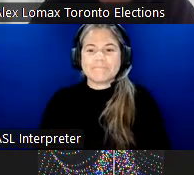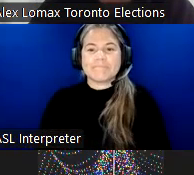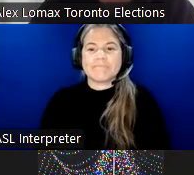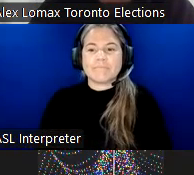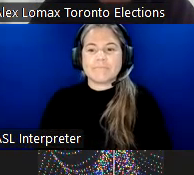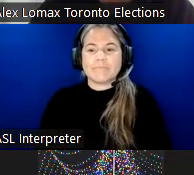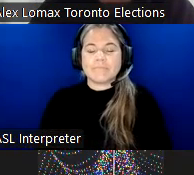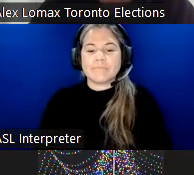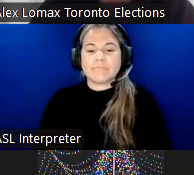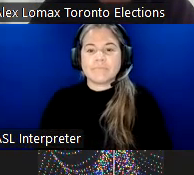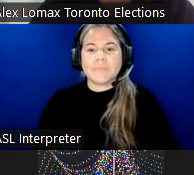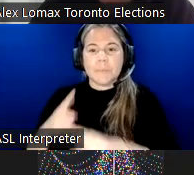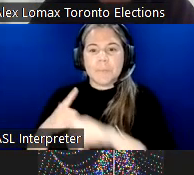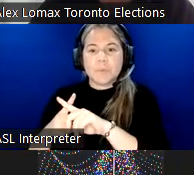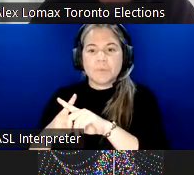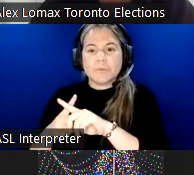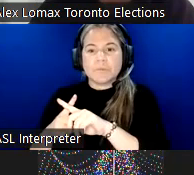Oh, you're muted, Rifat.